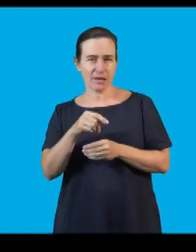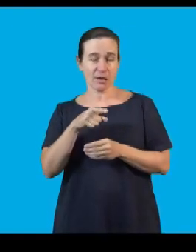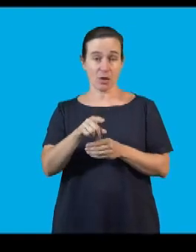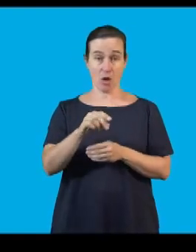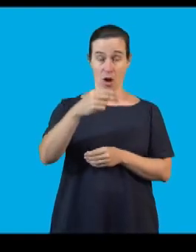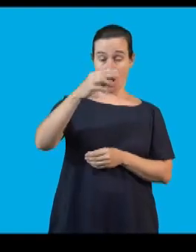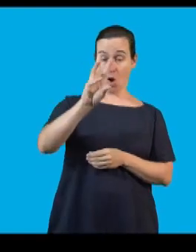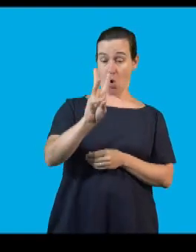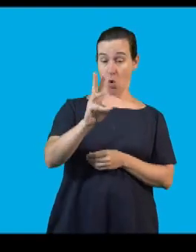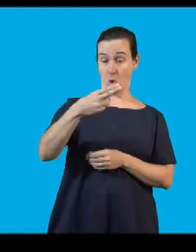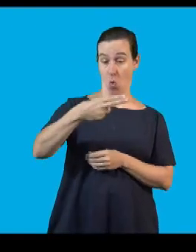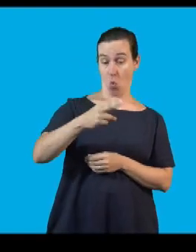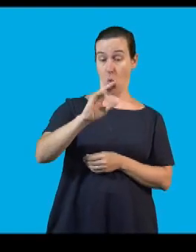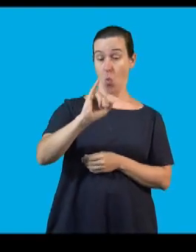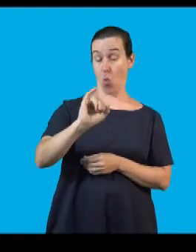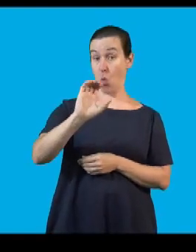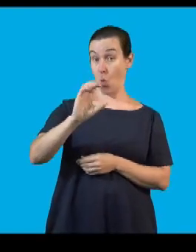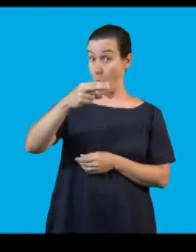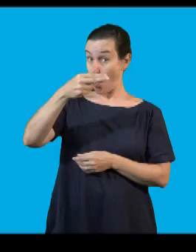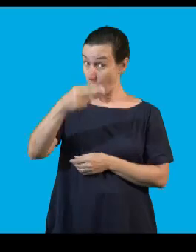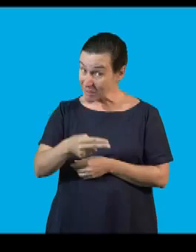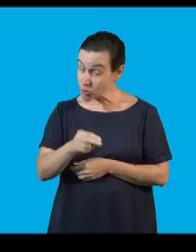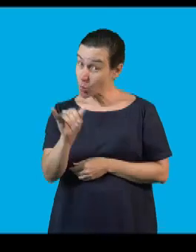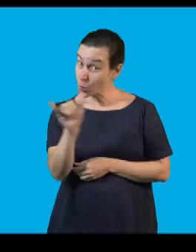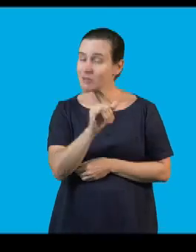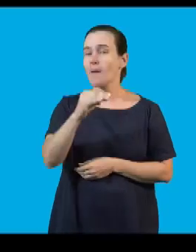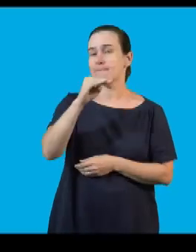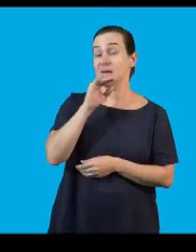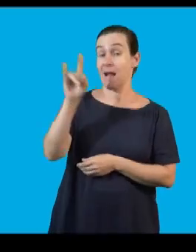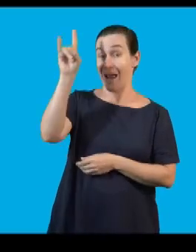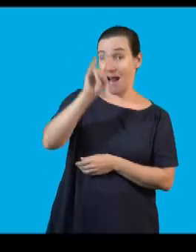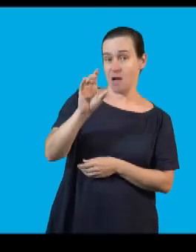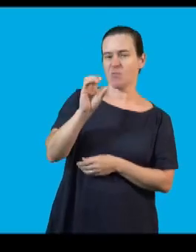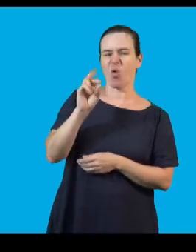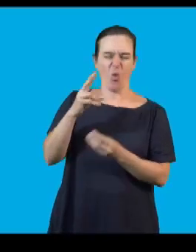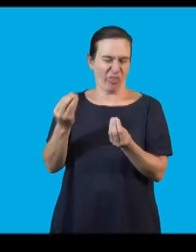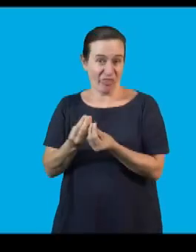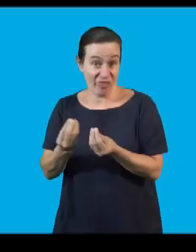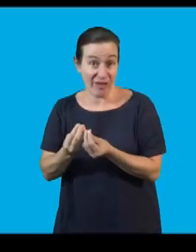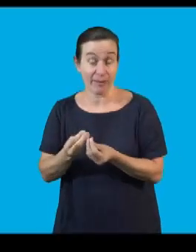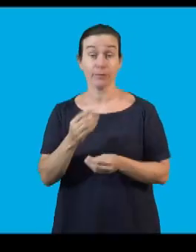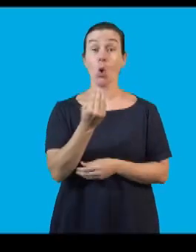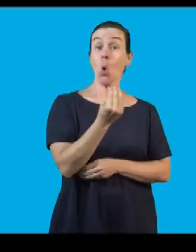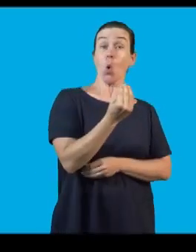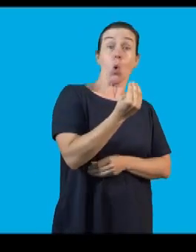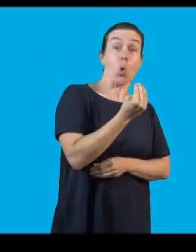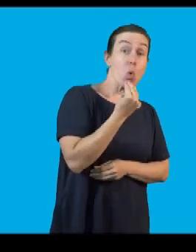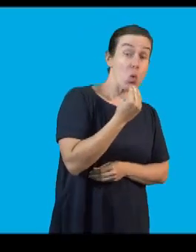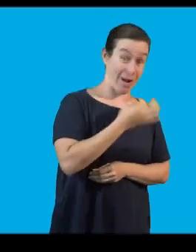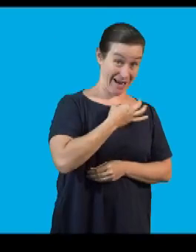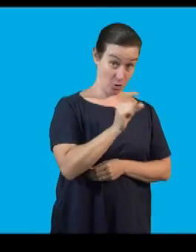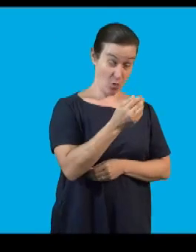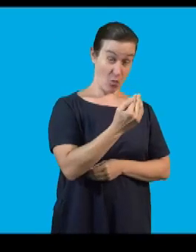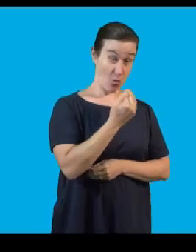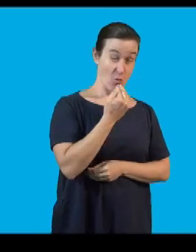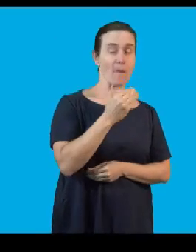and who is used for persons. So when you're responding, please take note of the which and the who when you're